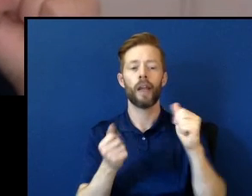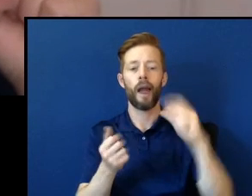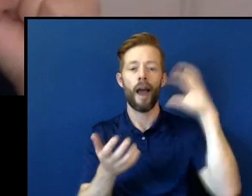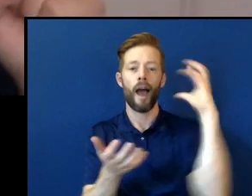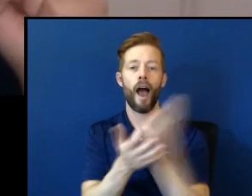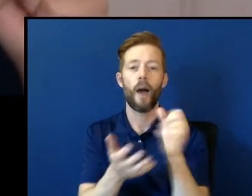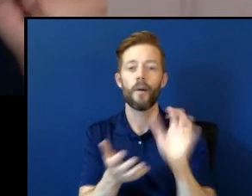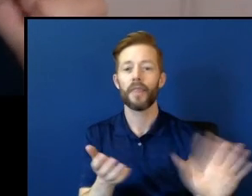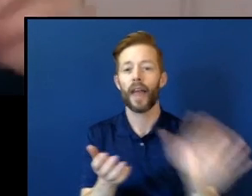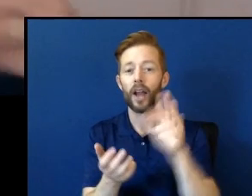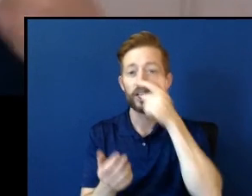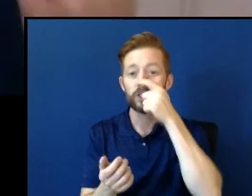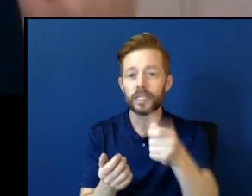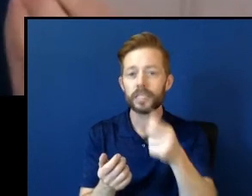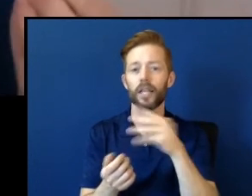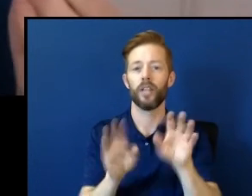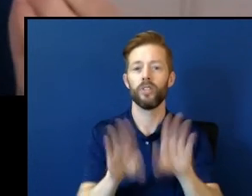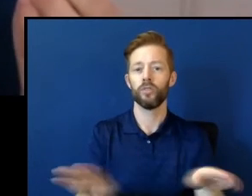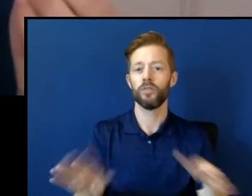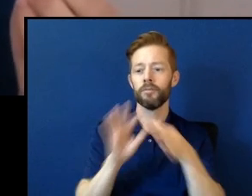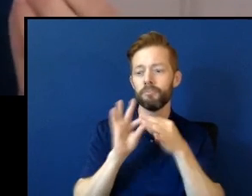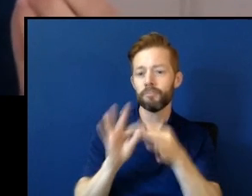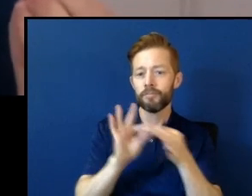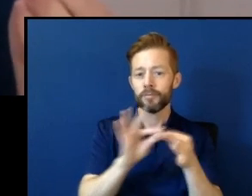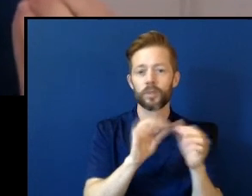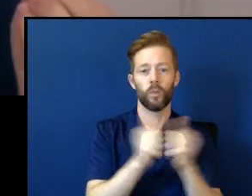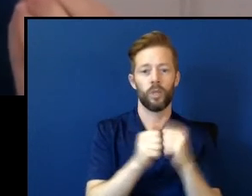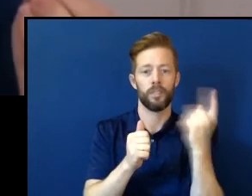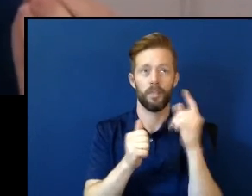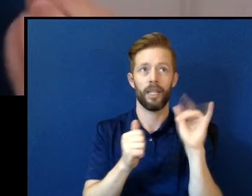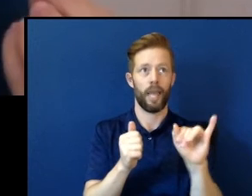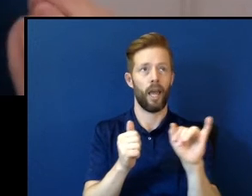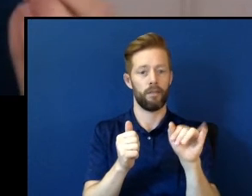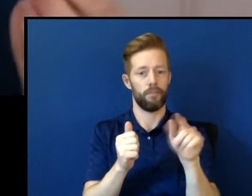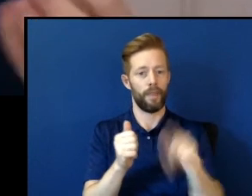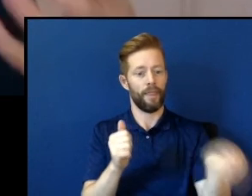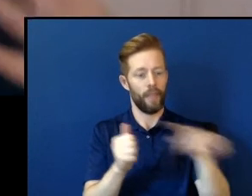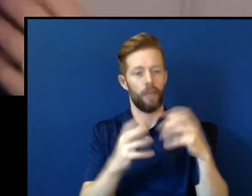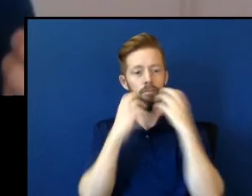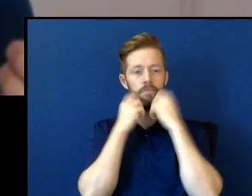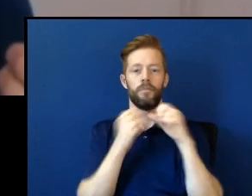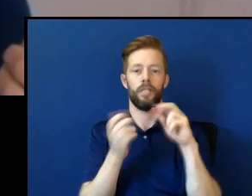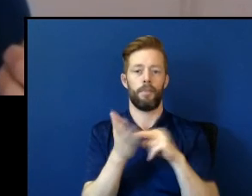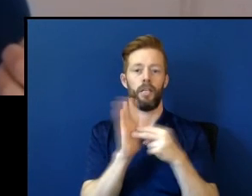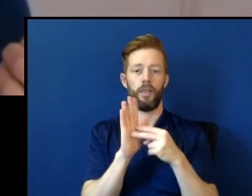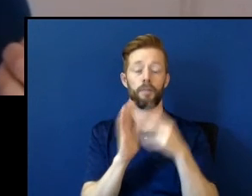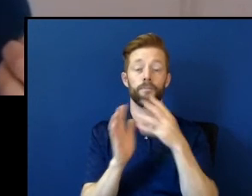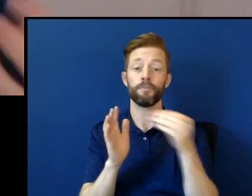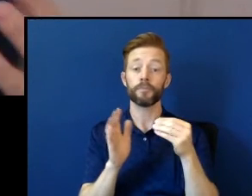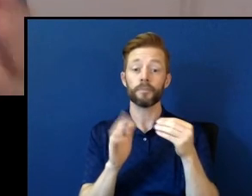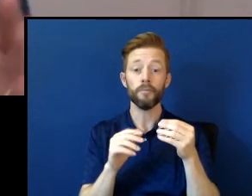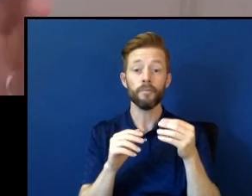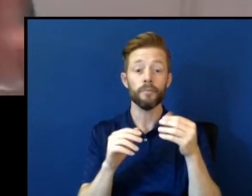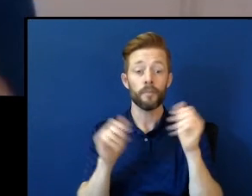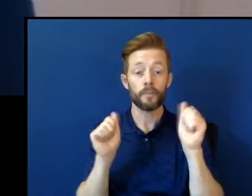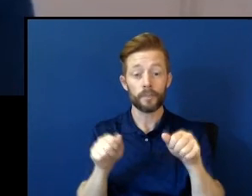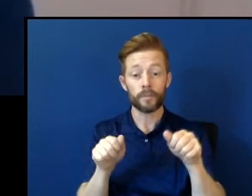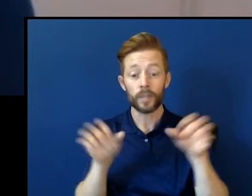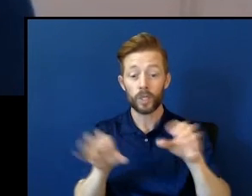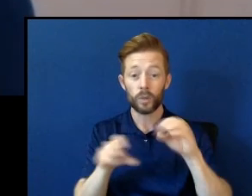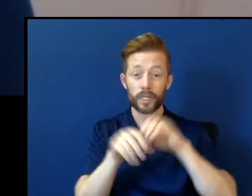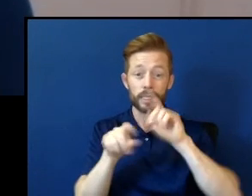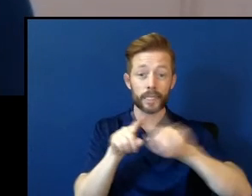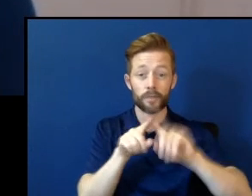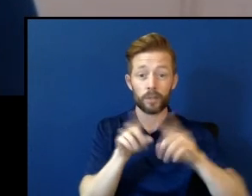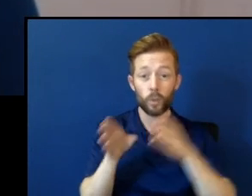those interests and have children actually engage in something that has meaning to them. And because you're able to do